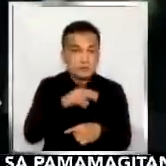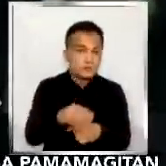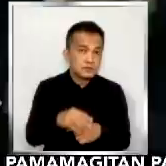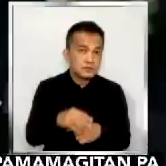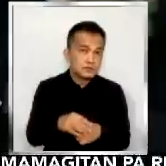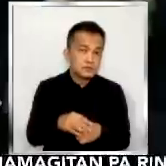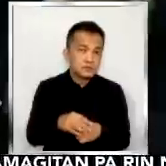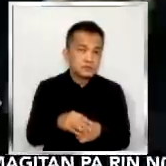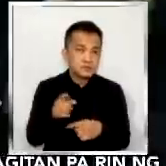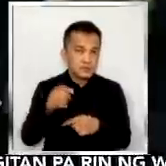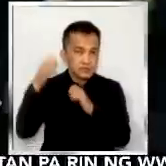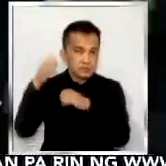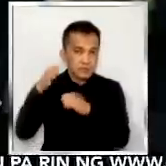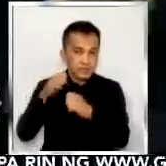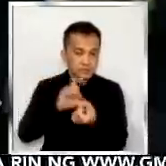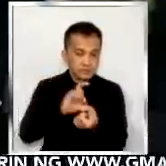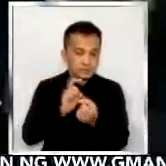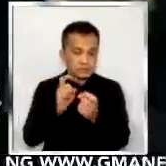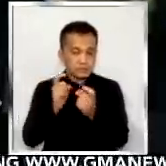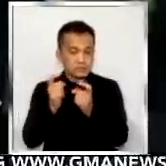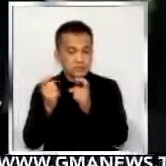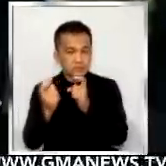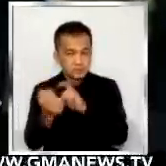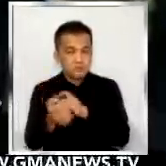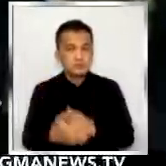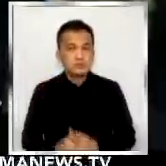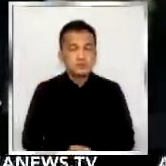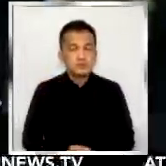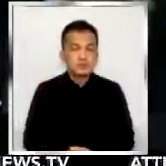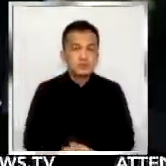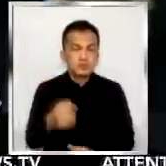mutations. So to